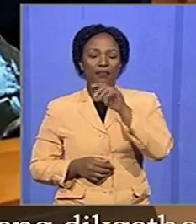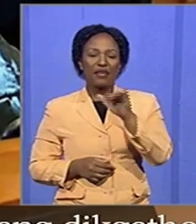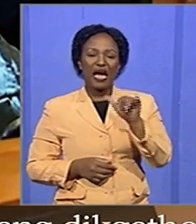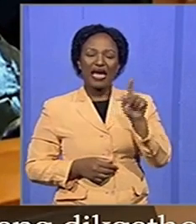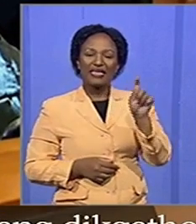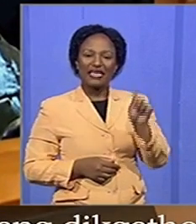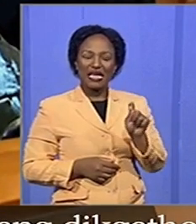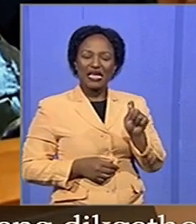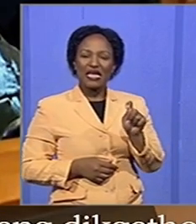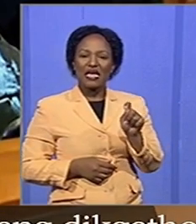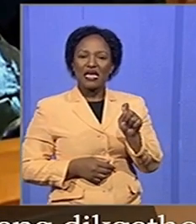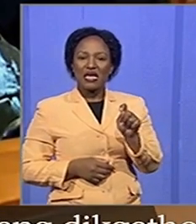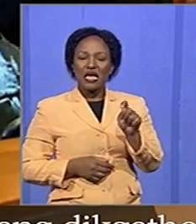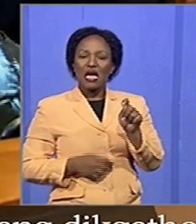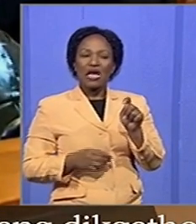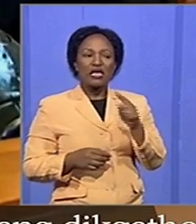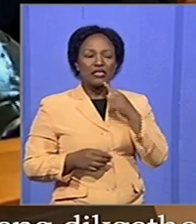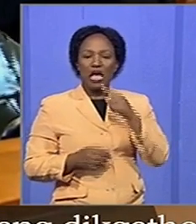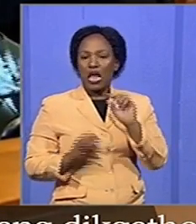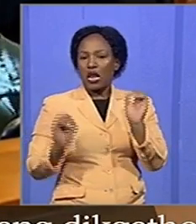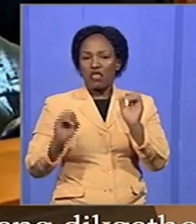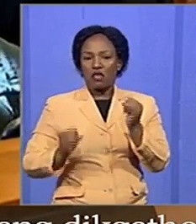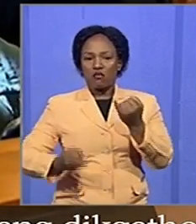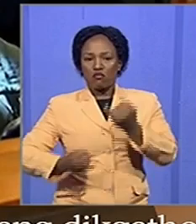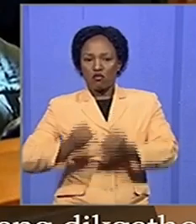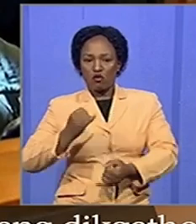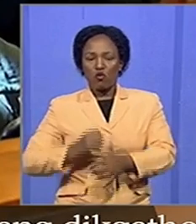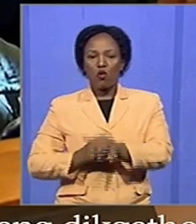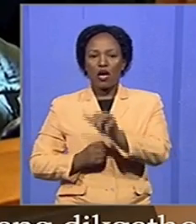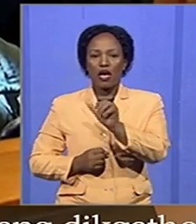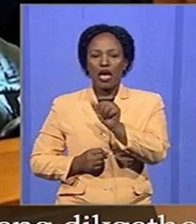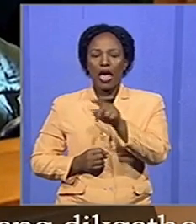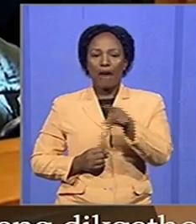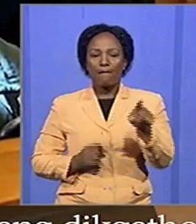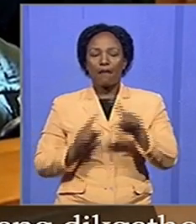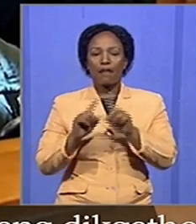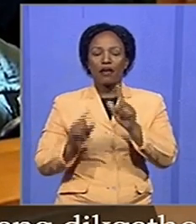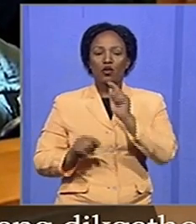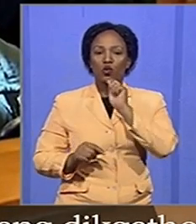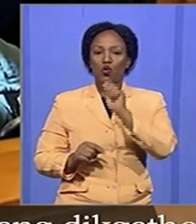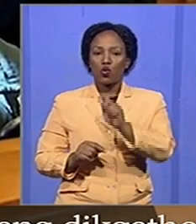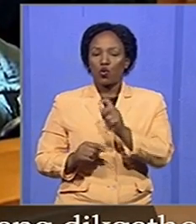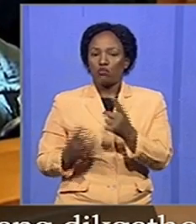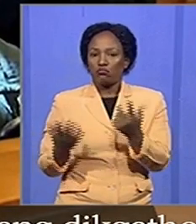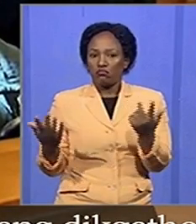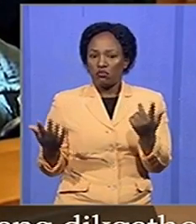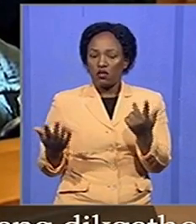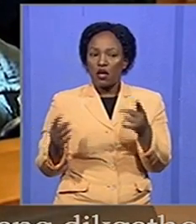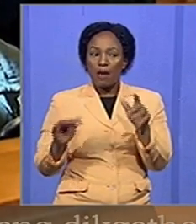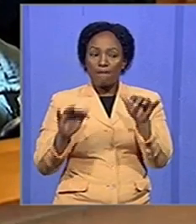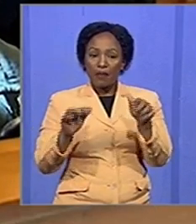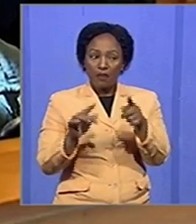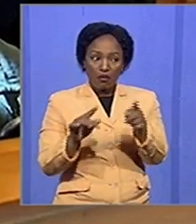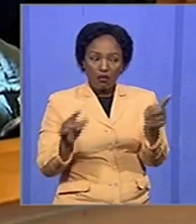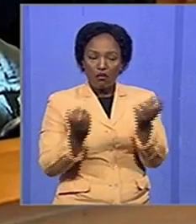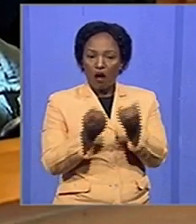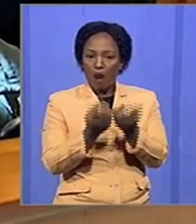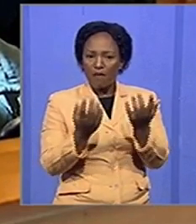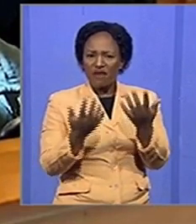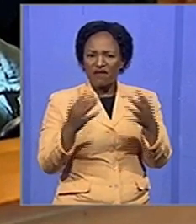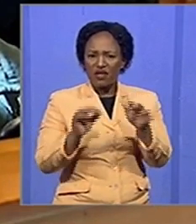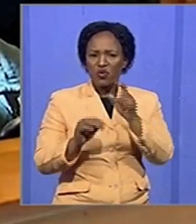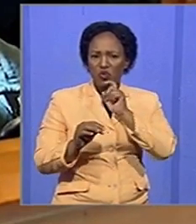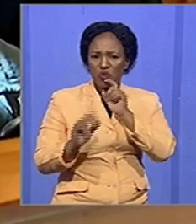them that there was nothing wrong with the app, the proof would be in the pudding how many people could actually use it